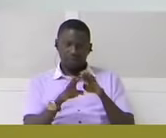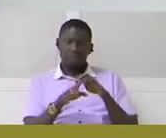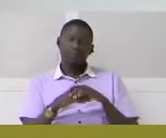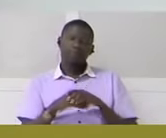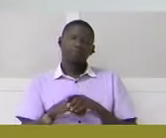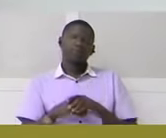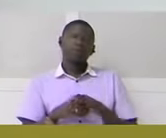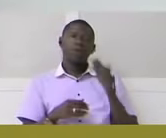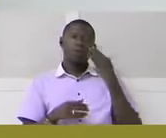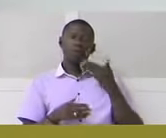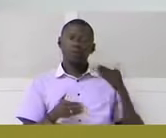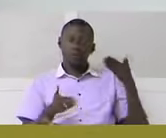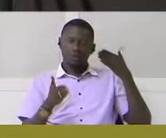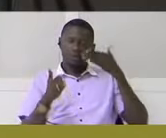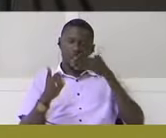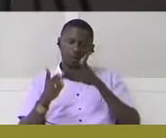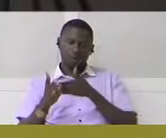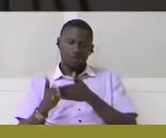when we reach